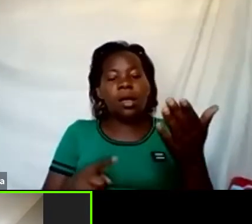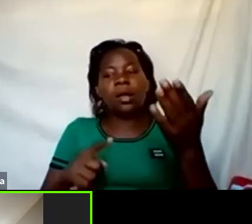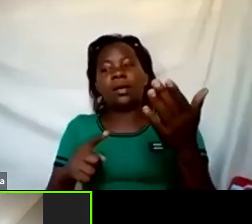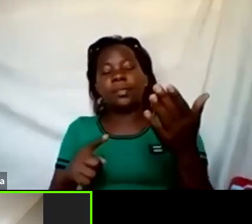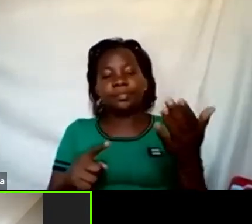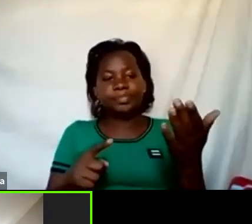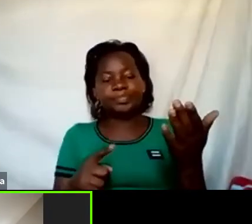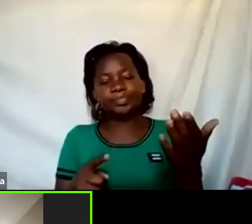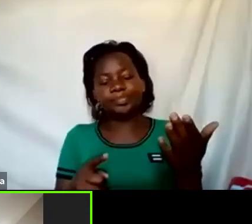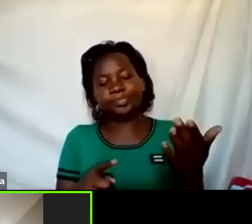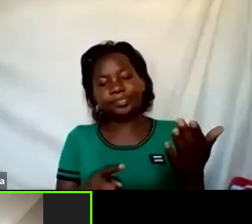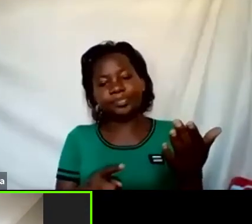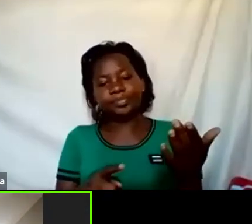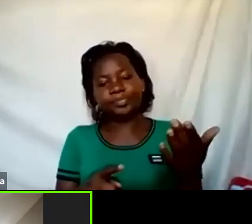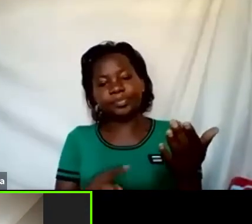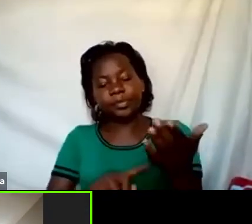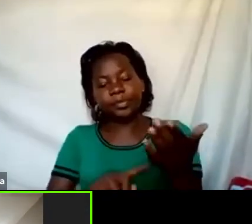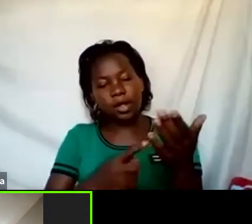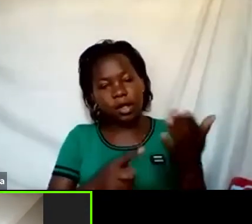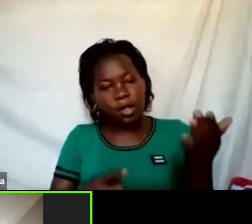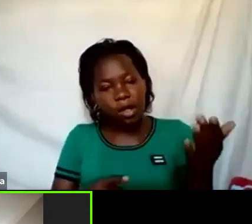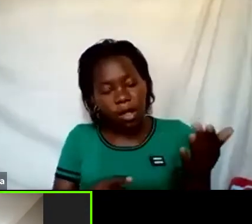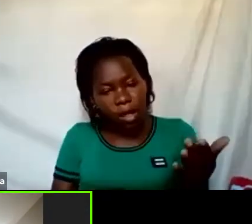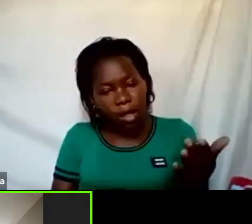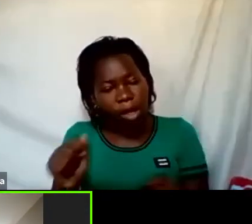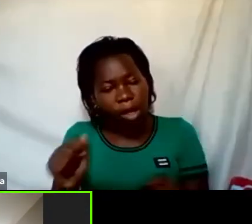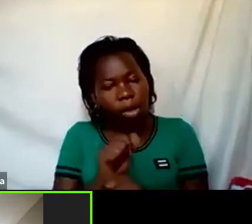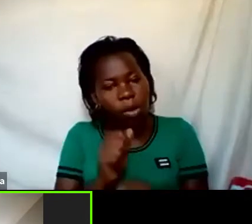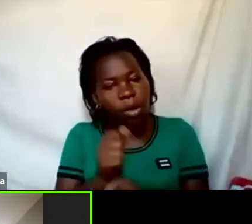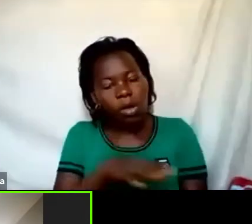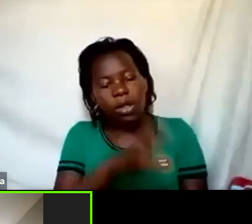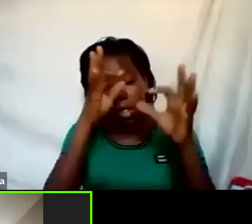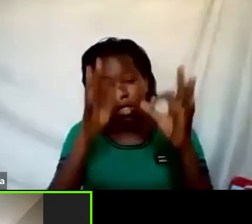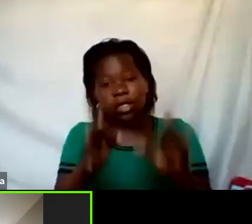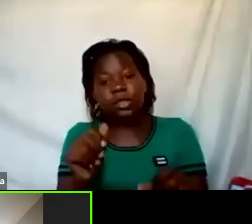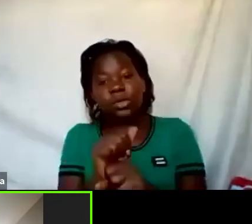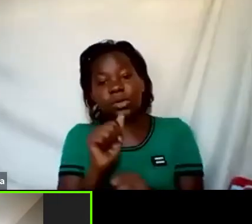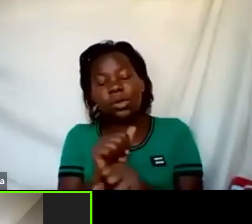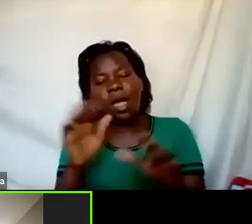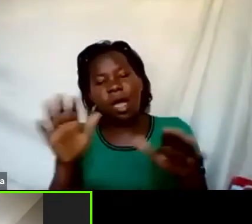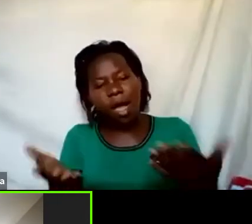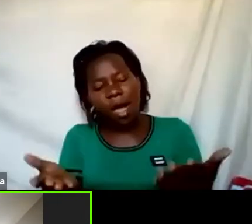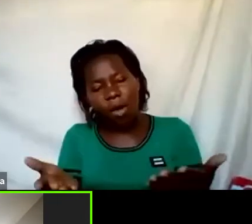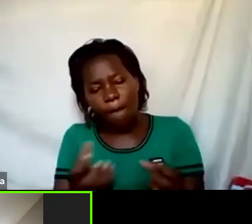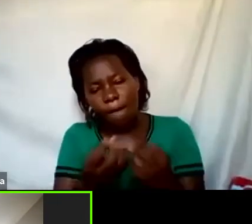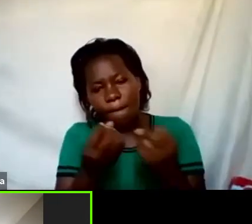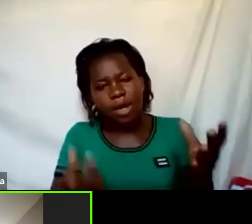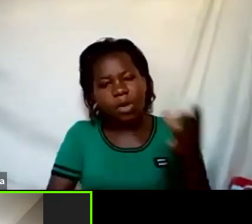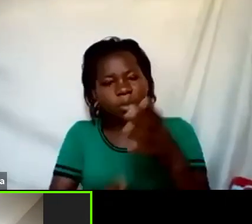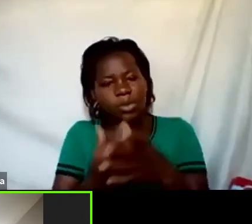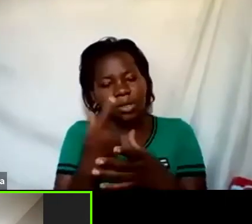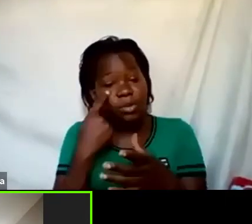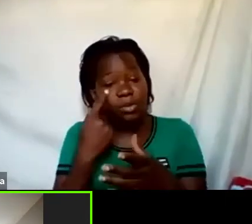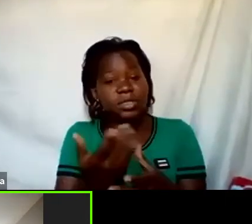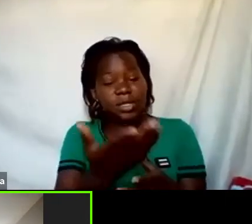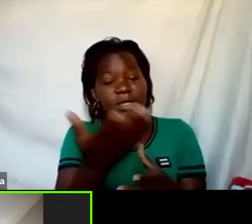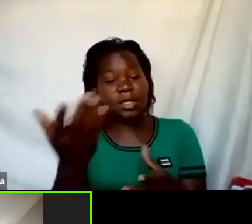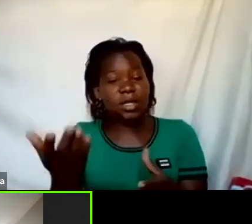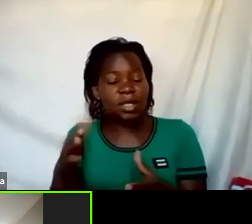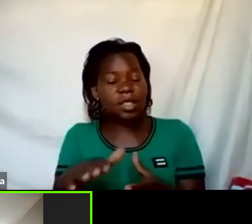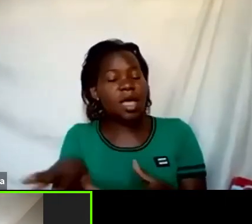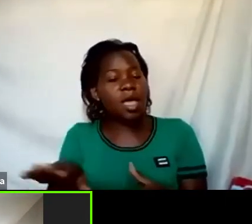for example, become in your processes and the things that you do? And how many opportunities do you see in that